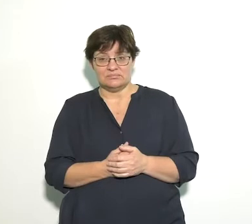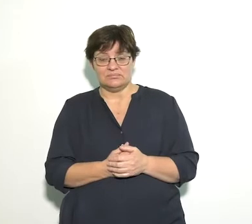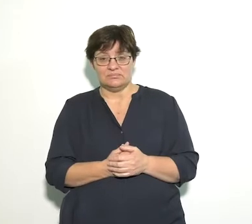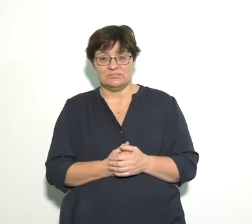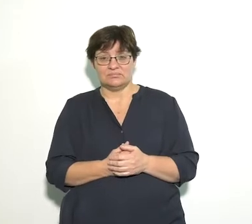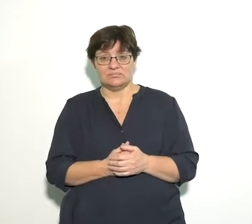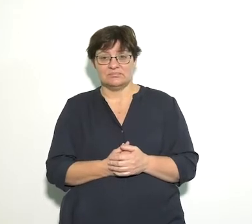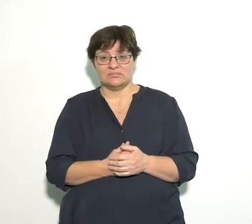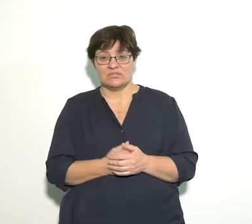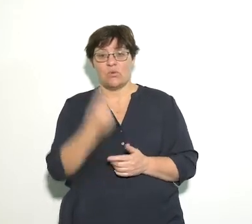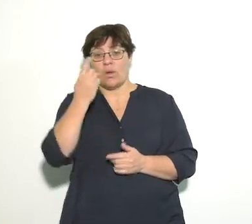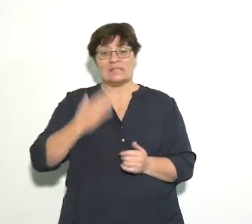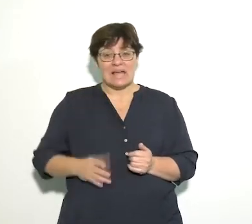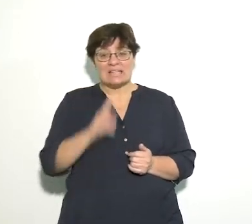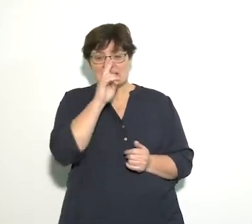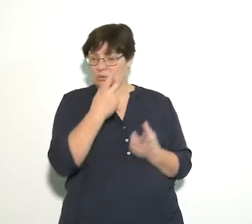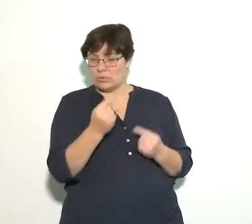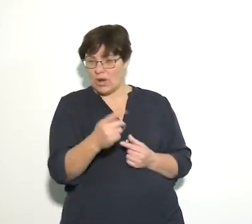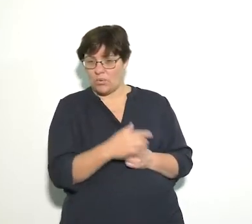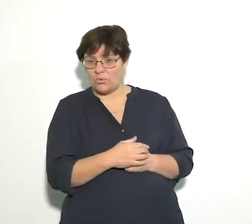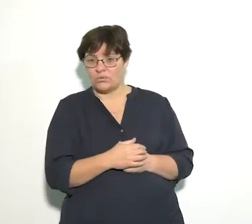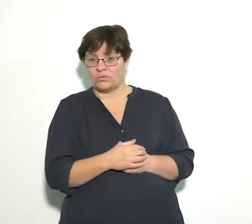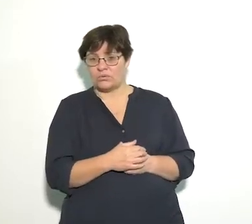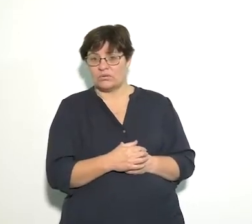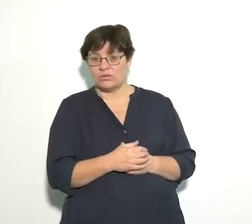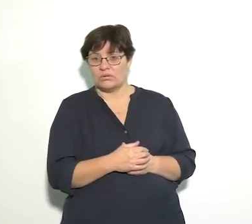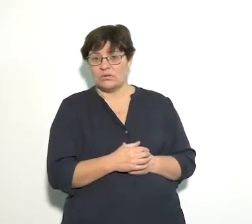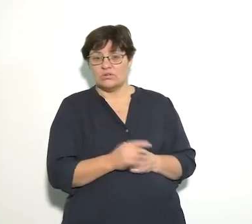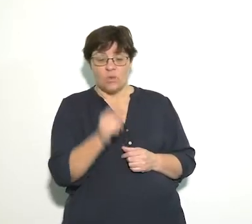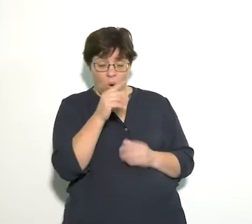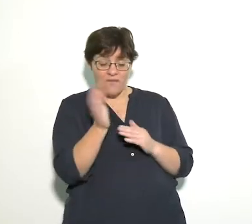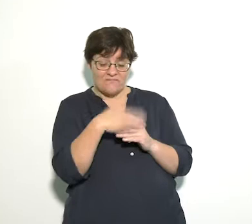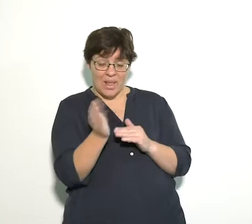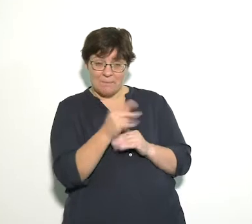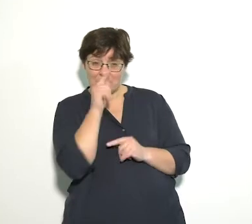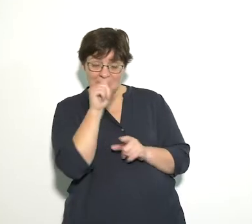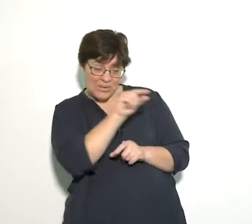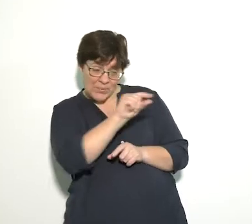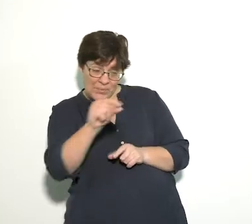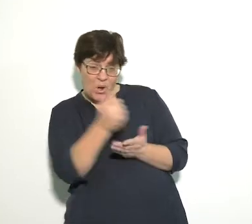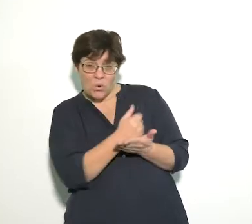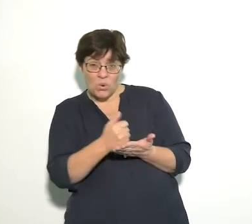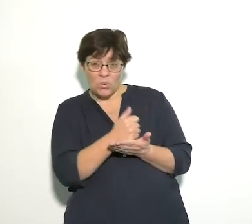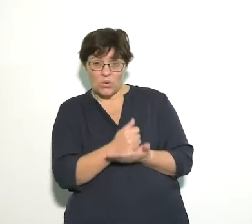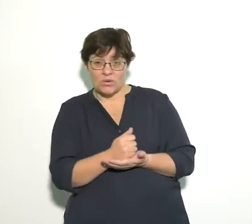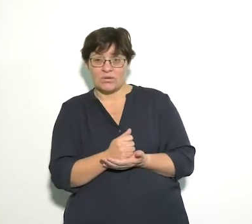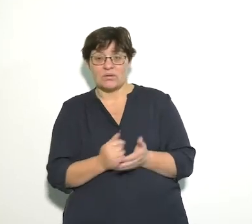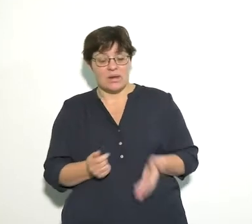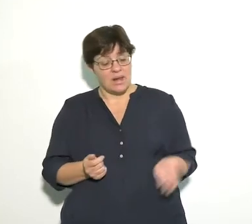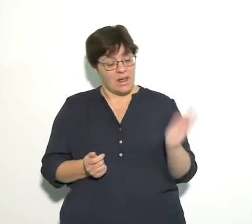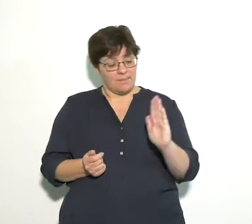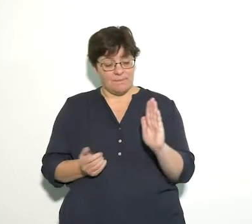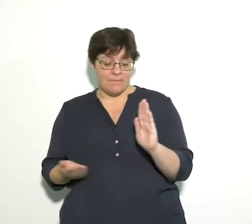one side, just so we see how it's done. So I've put glue right there on that flap, can you see? And I pull it